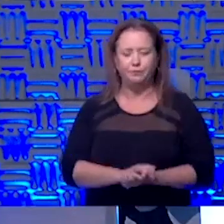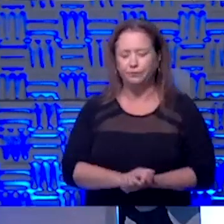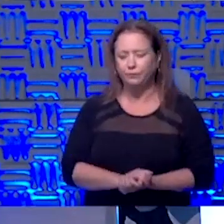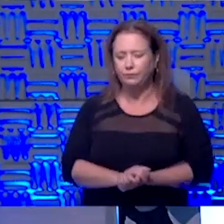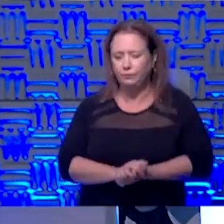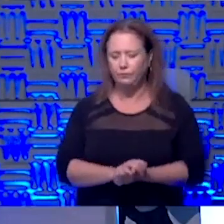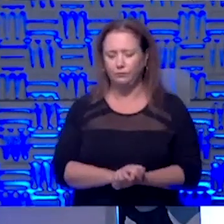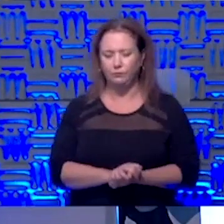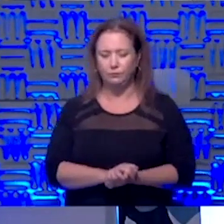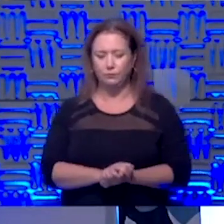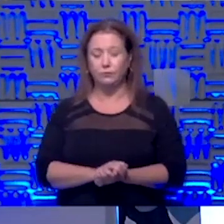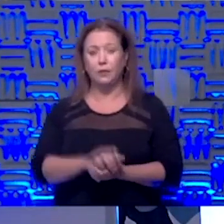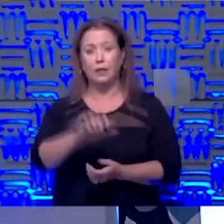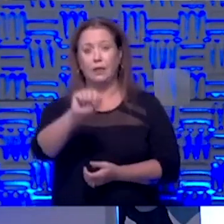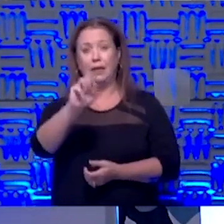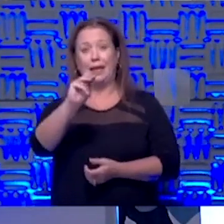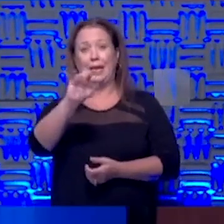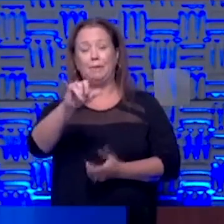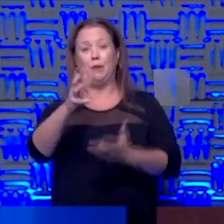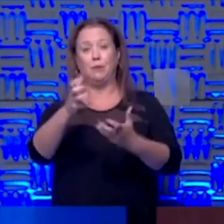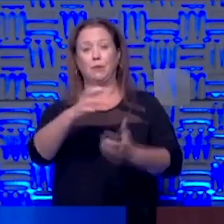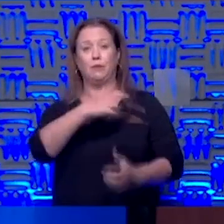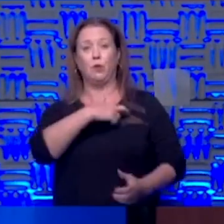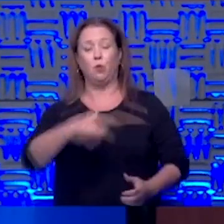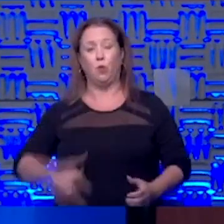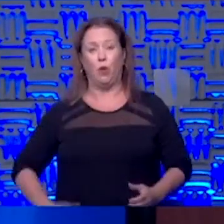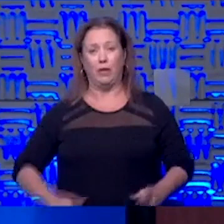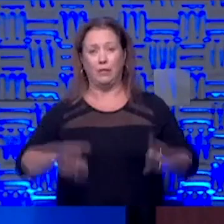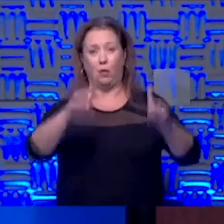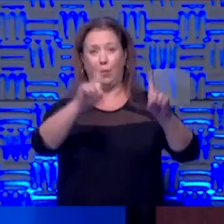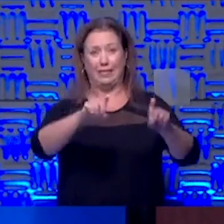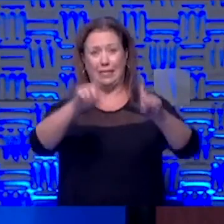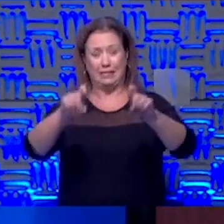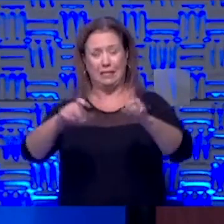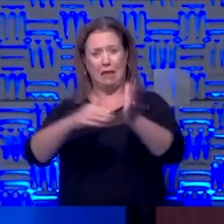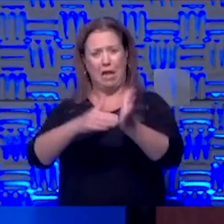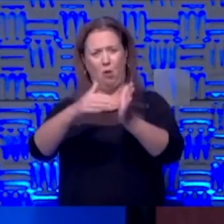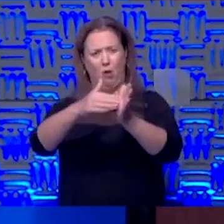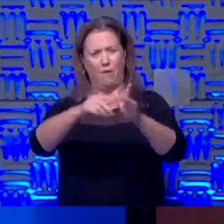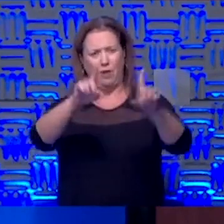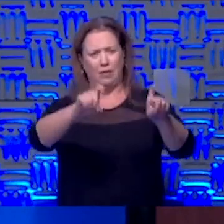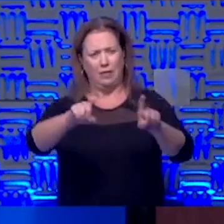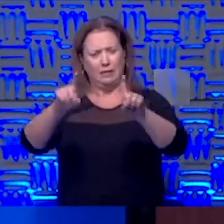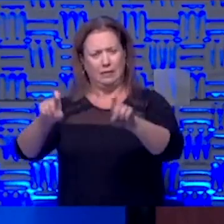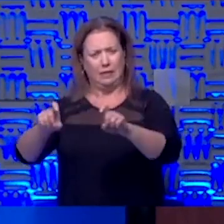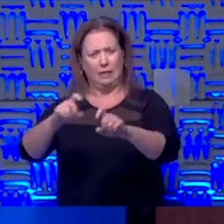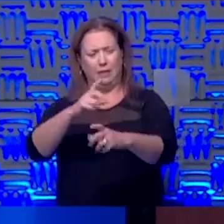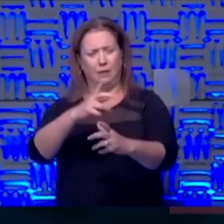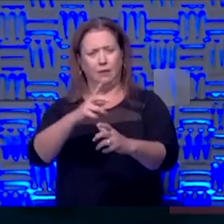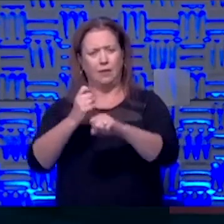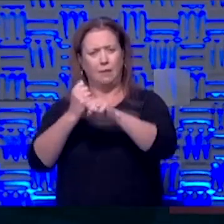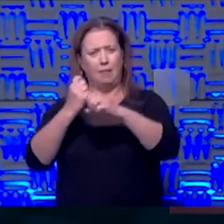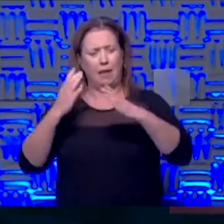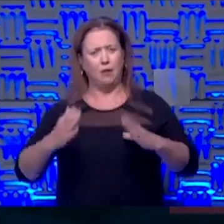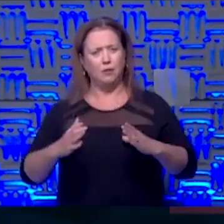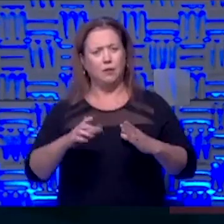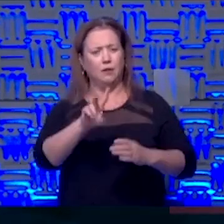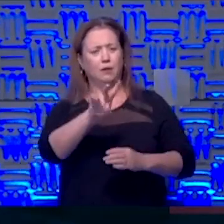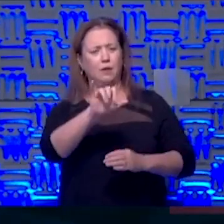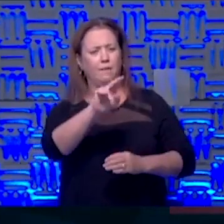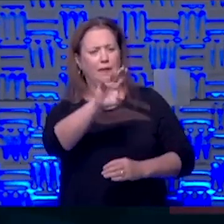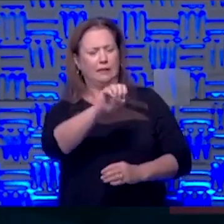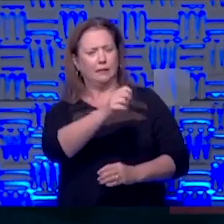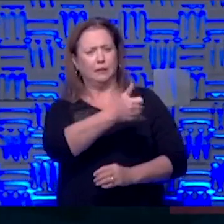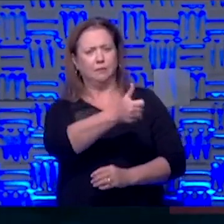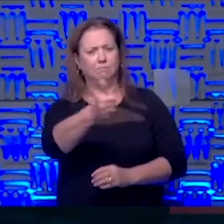to know if the Royals are being tested frequently. How frequently are they being tested? All right, Vince. Yeah. How frequently are